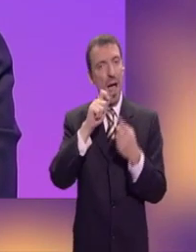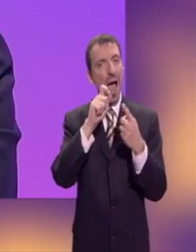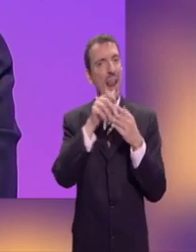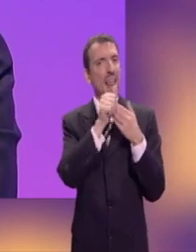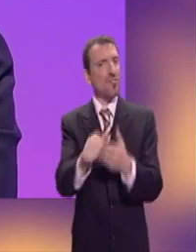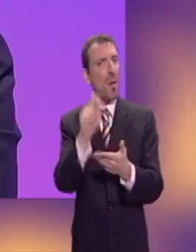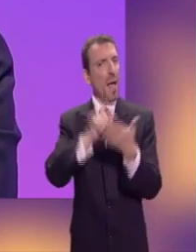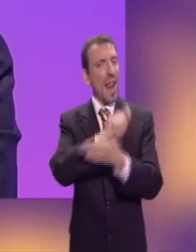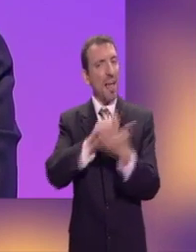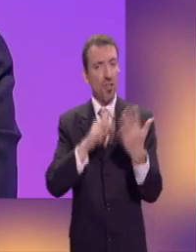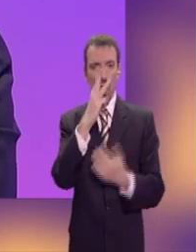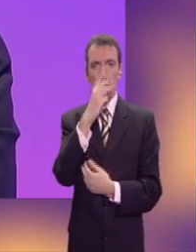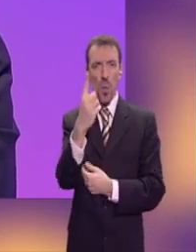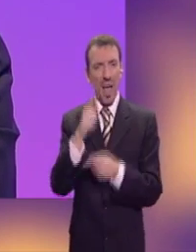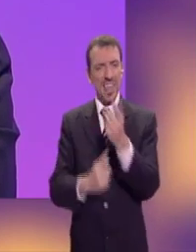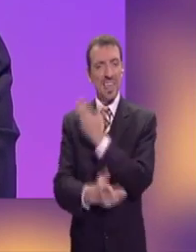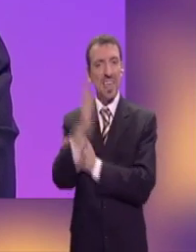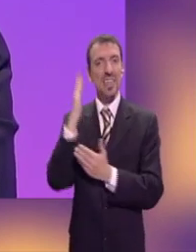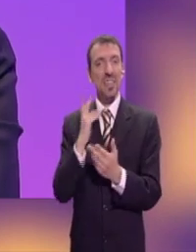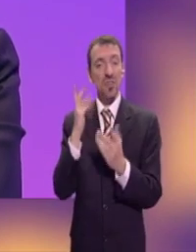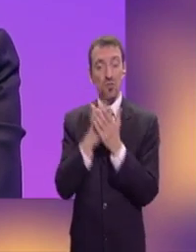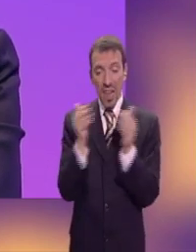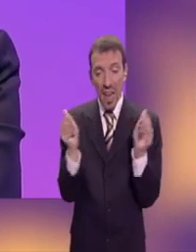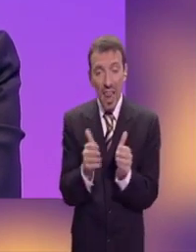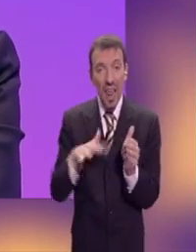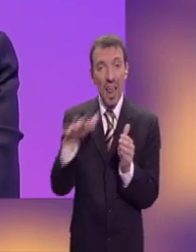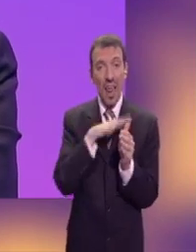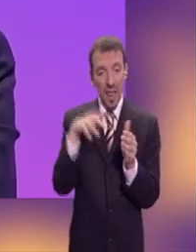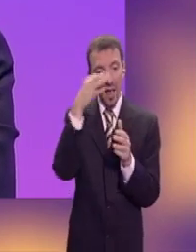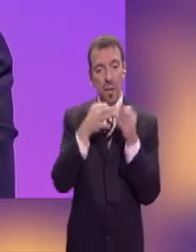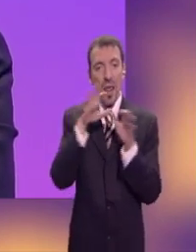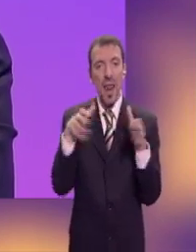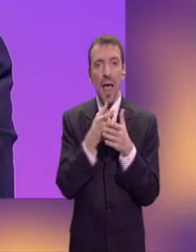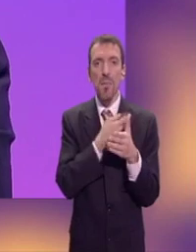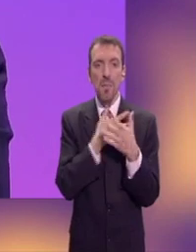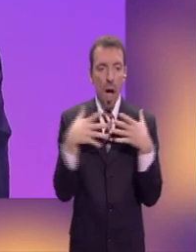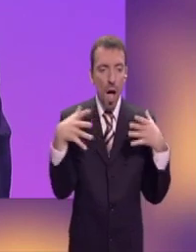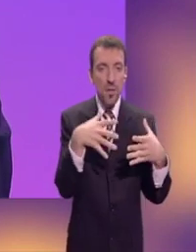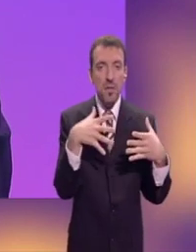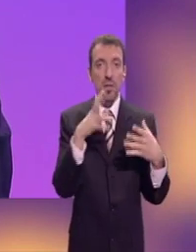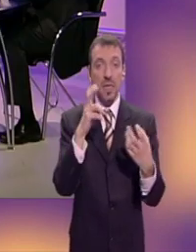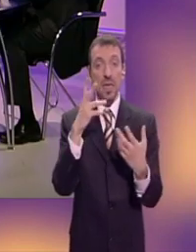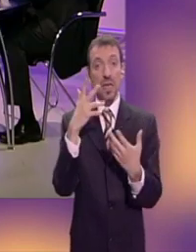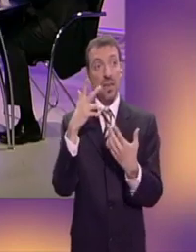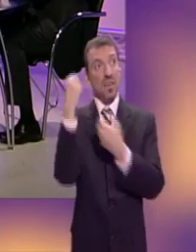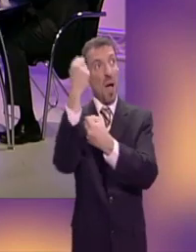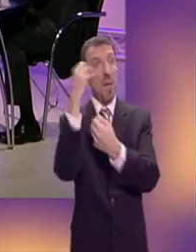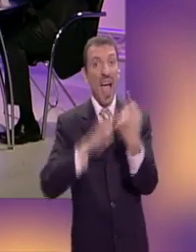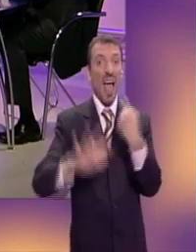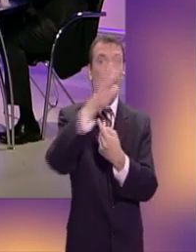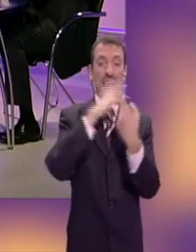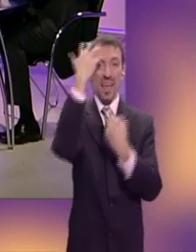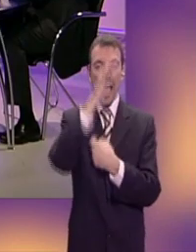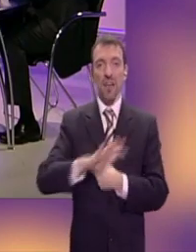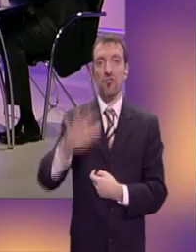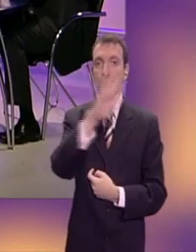we're talking about 31 years ago was in the cosy confines of the Parliamentary Labour Party. I don't know whether you had a campaign in the country, Tony, but most of the